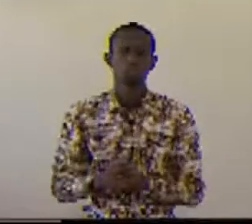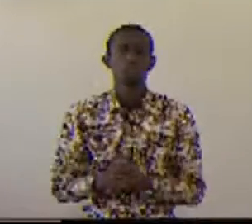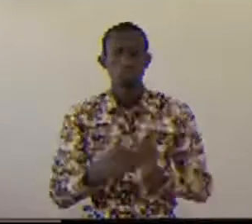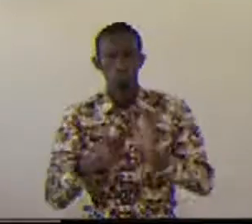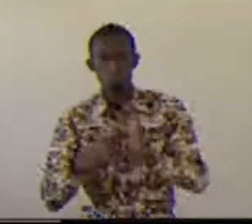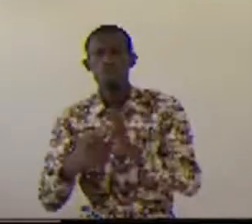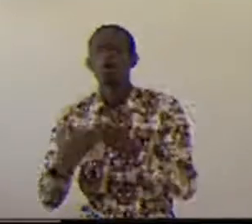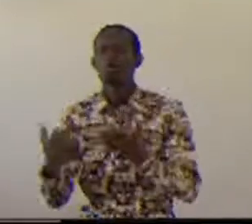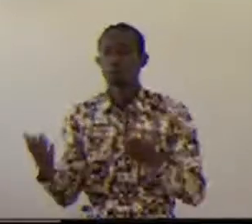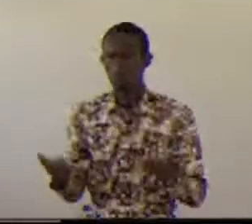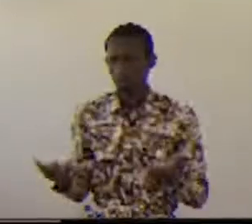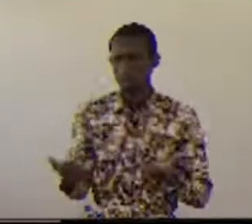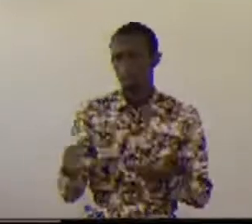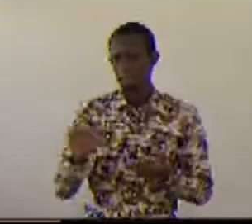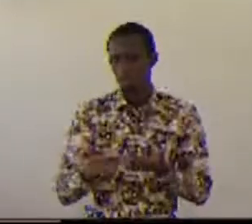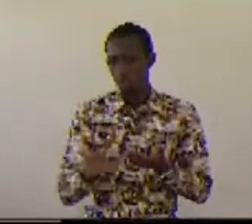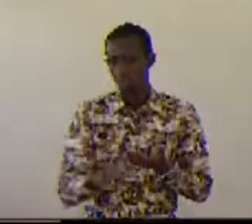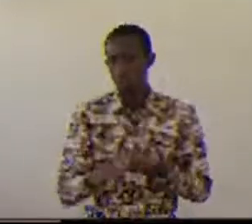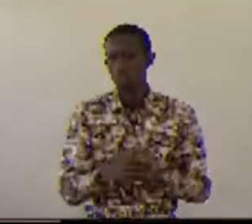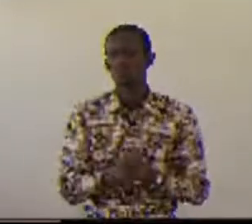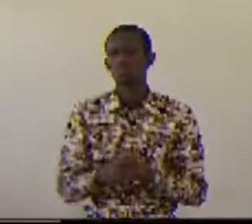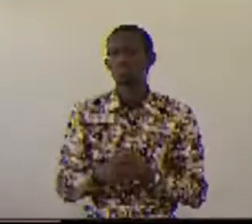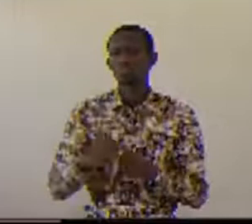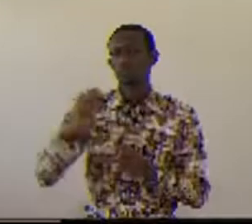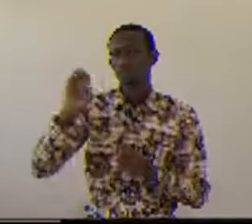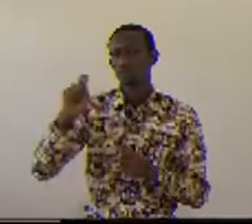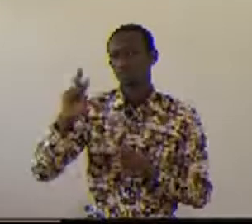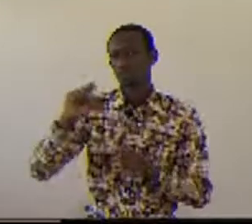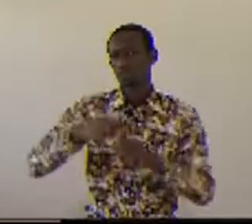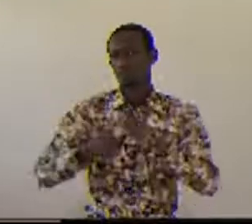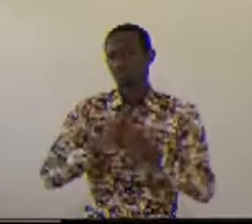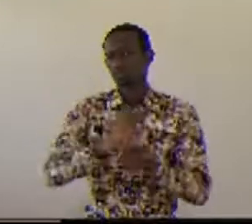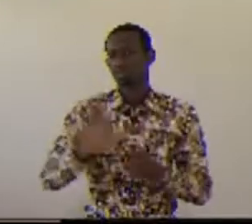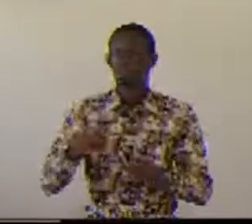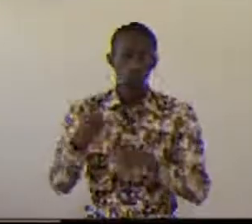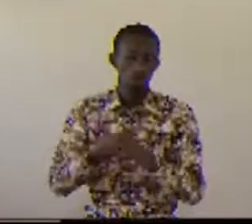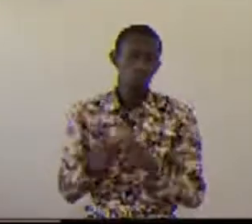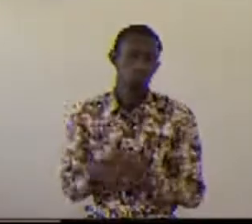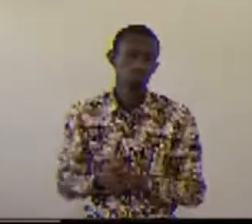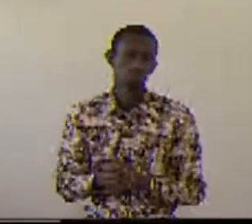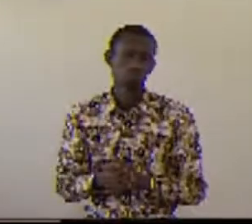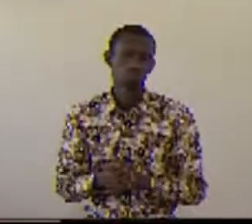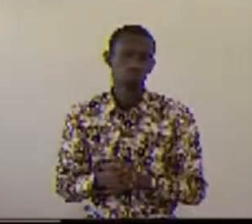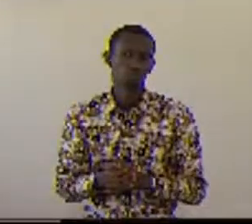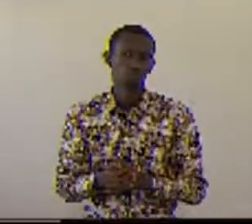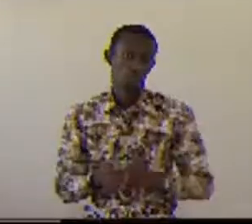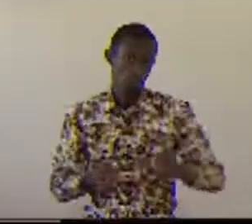a low metallic character. So we move from metals to non-metals. And when we